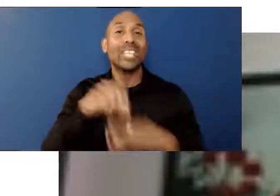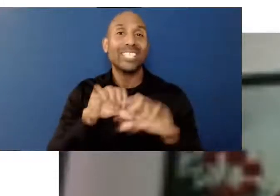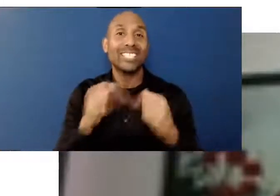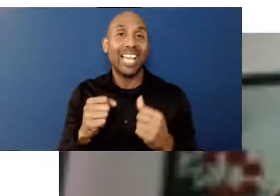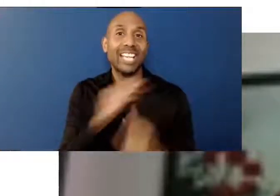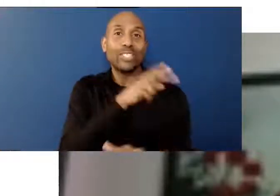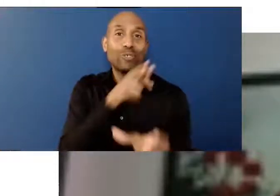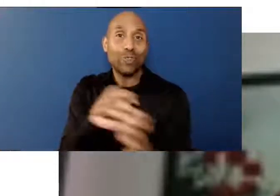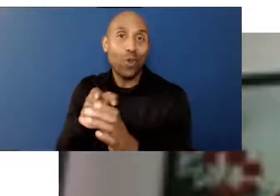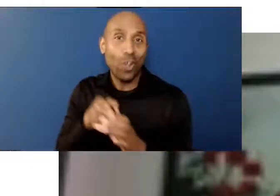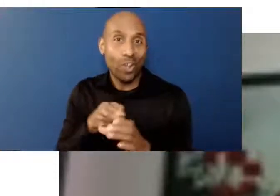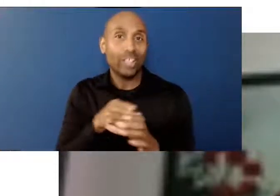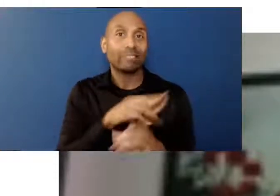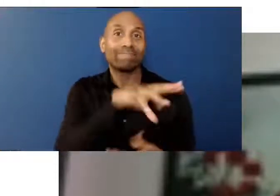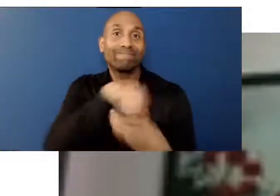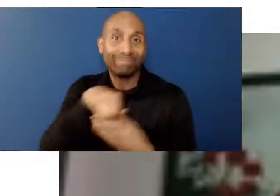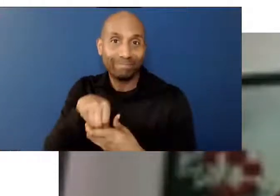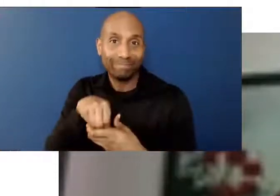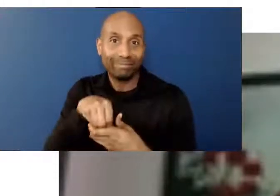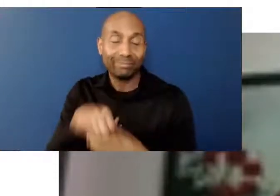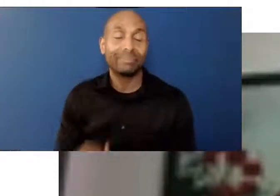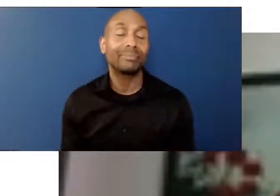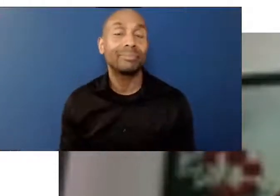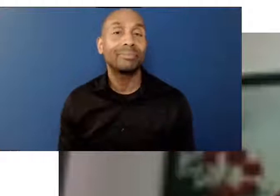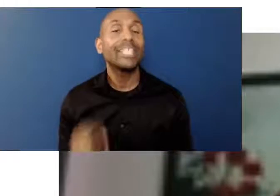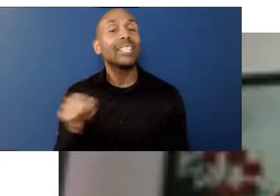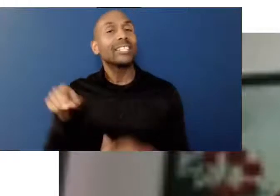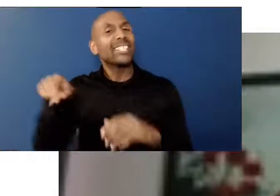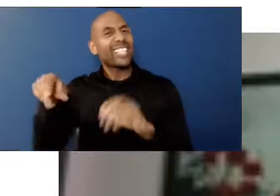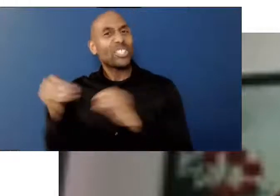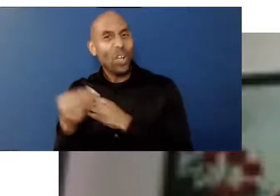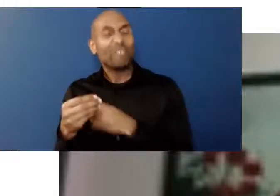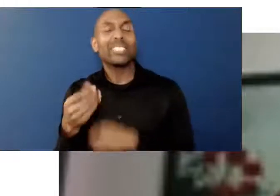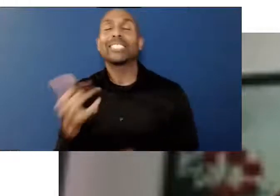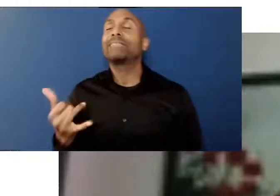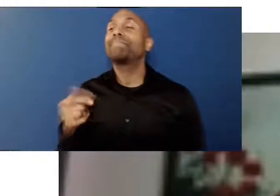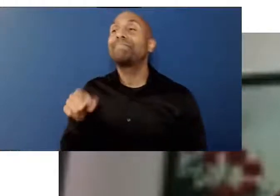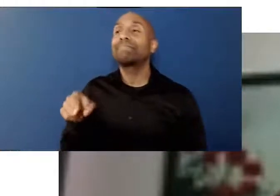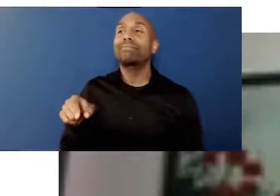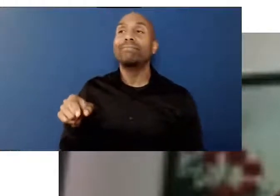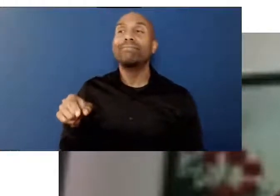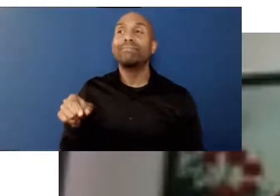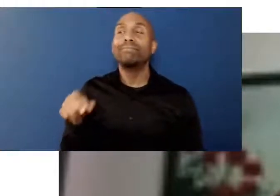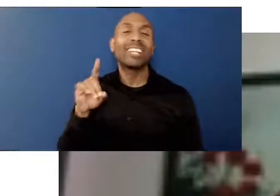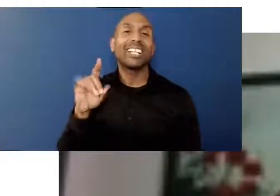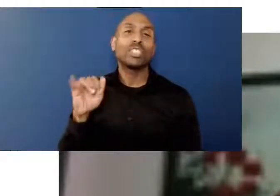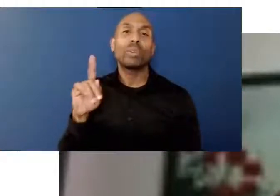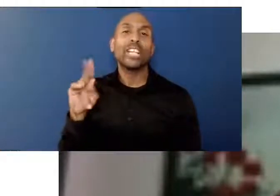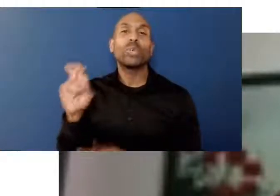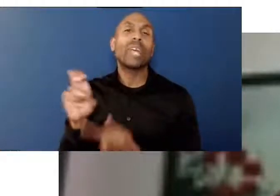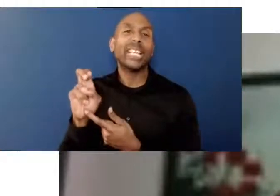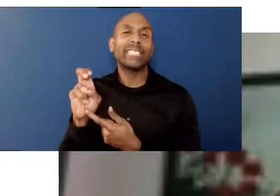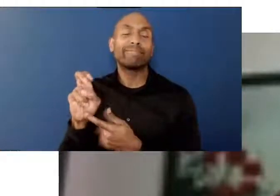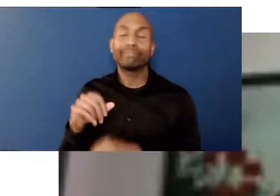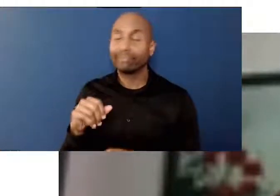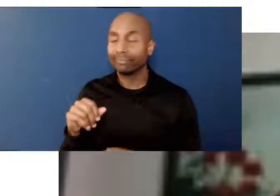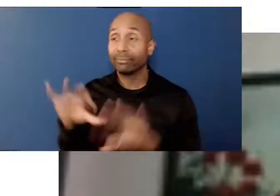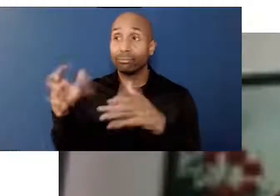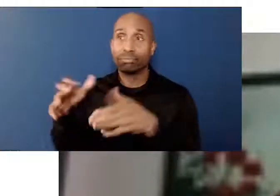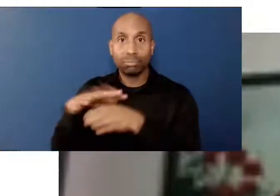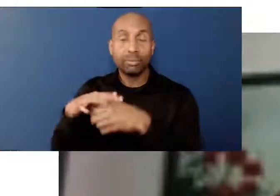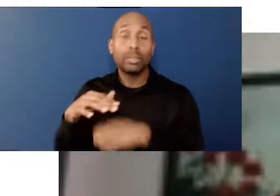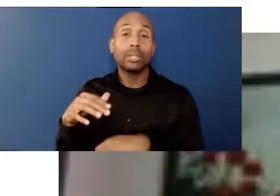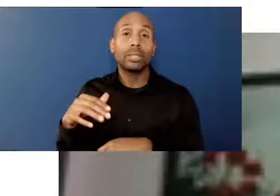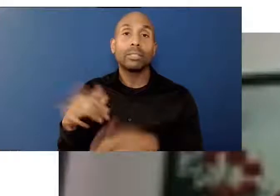about the Directorate. We're a small but mighty team. We're a dynamic team, and we're responsible for two things: